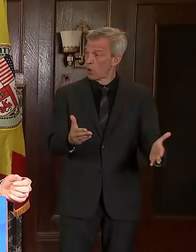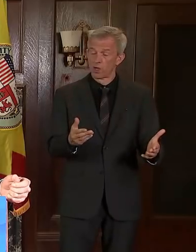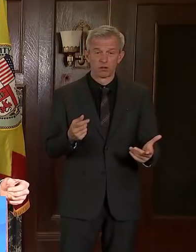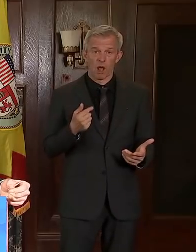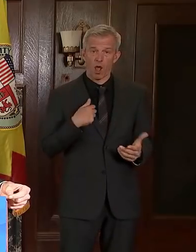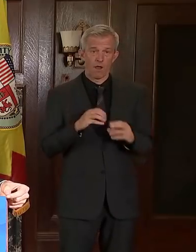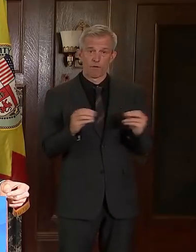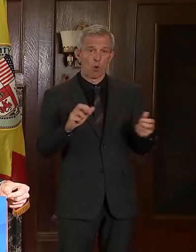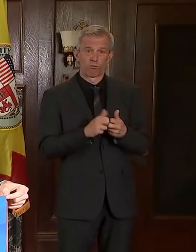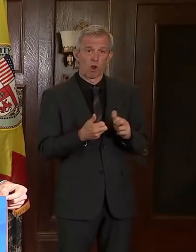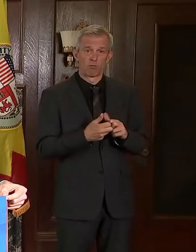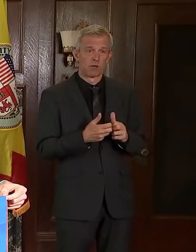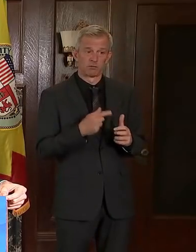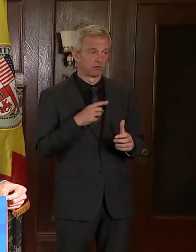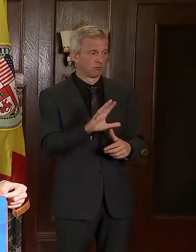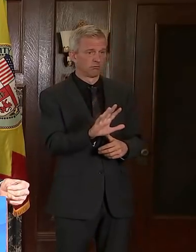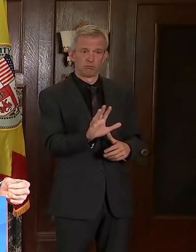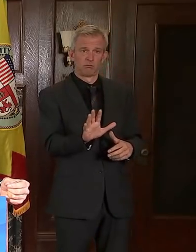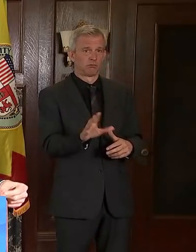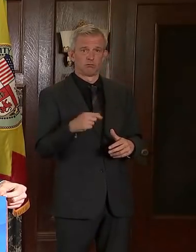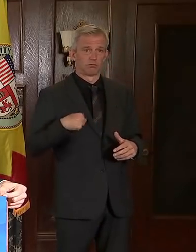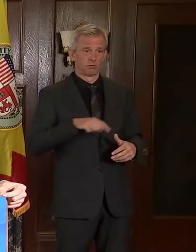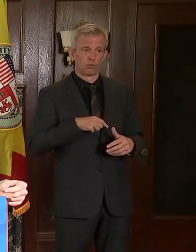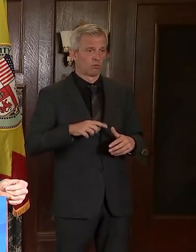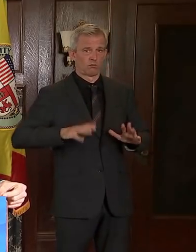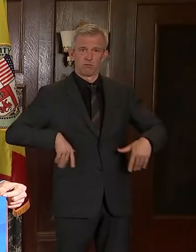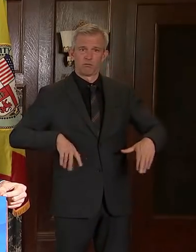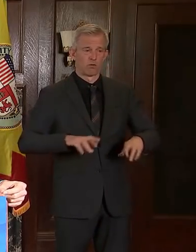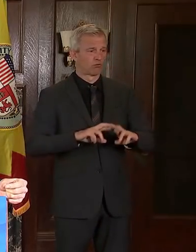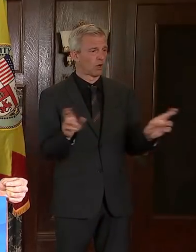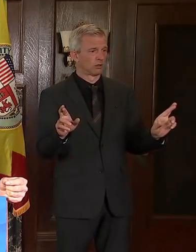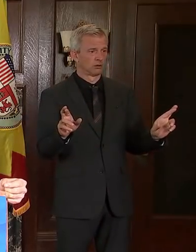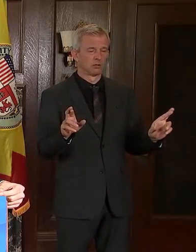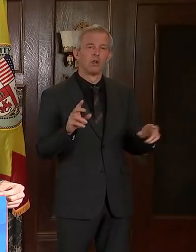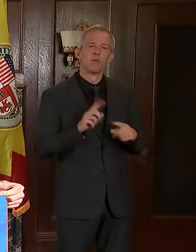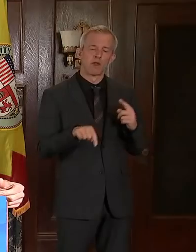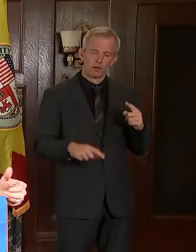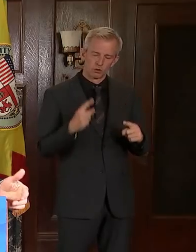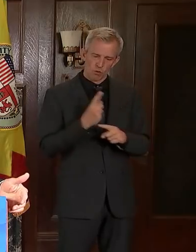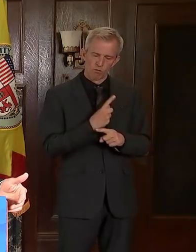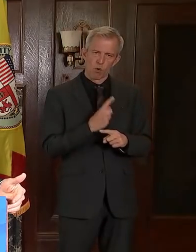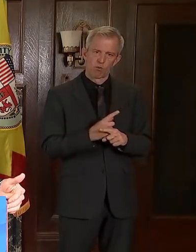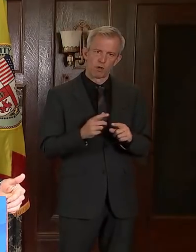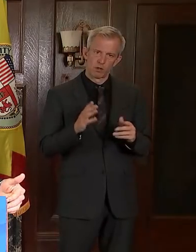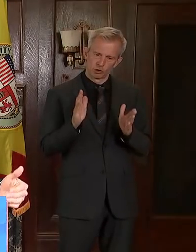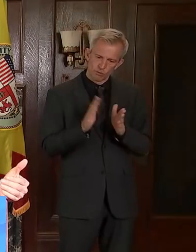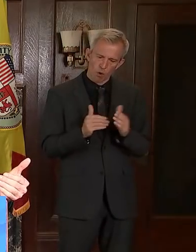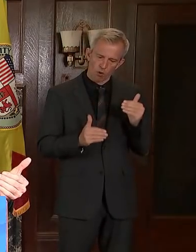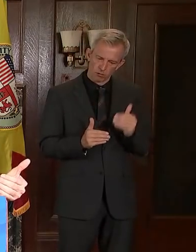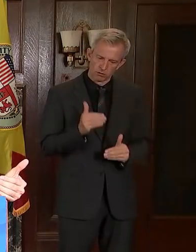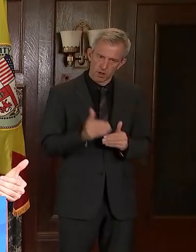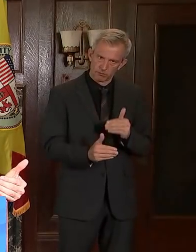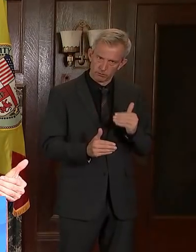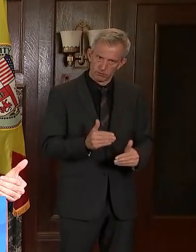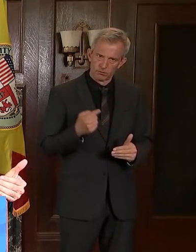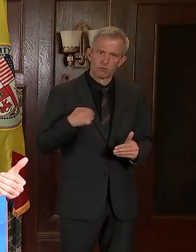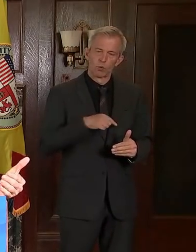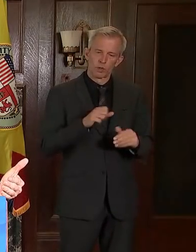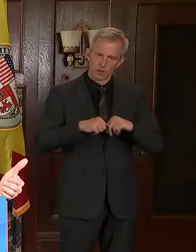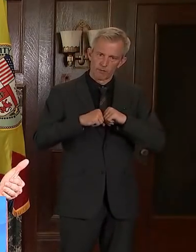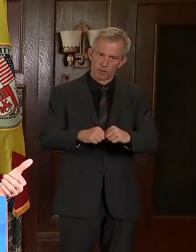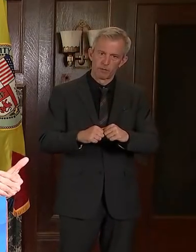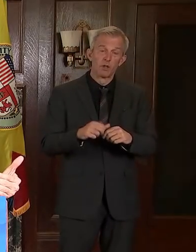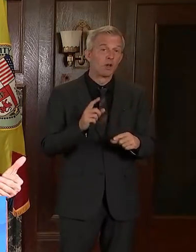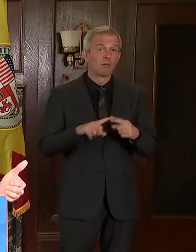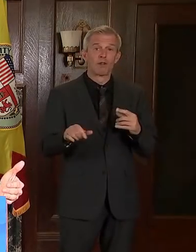Angeles saying, we're not ready to do that yet. But these are appropriate little baby steps that we have the capacity to protect. It will never be just government, though.